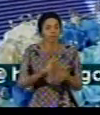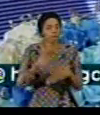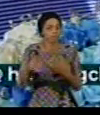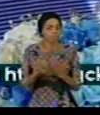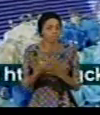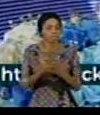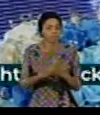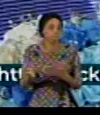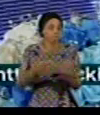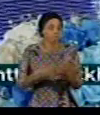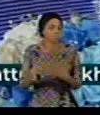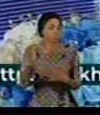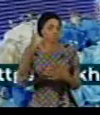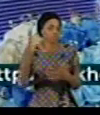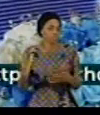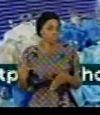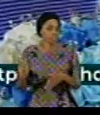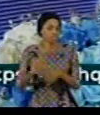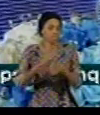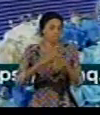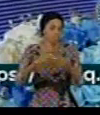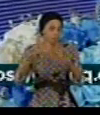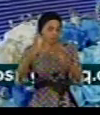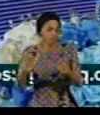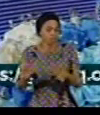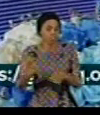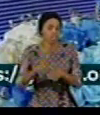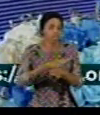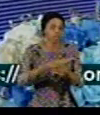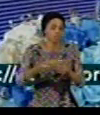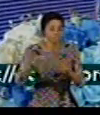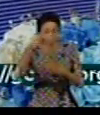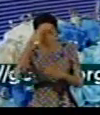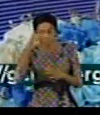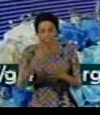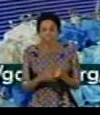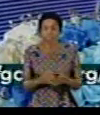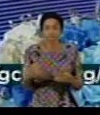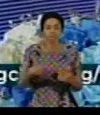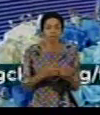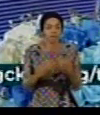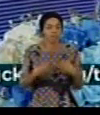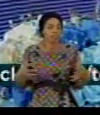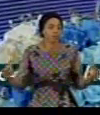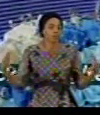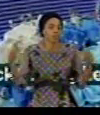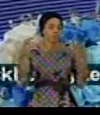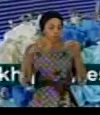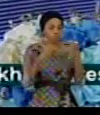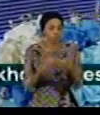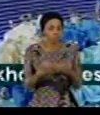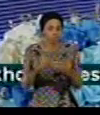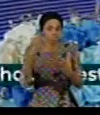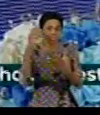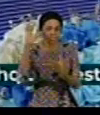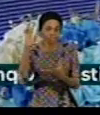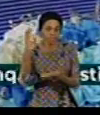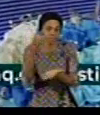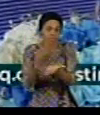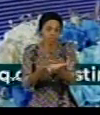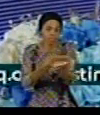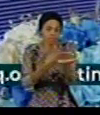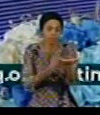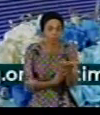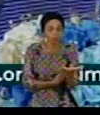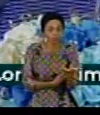are having our conference in Kensarawiwa Polytechnic, 7 o'clock dot, you are there. And